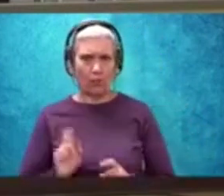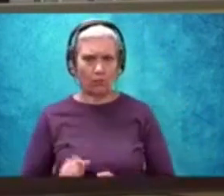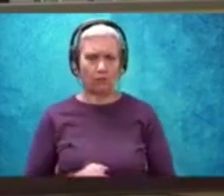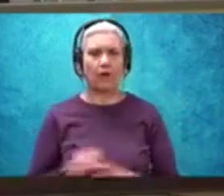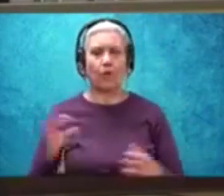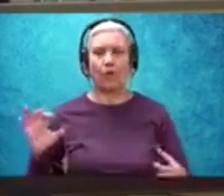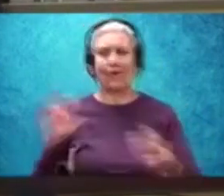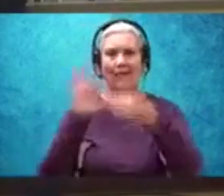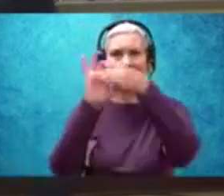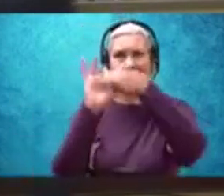connections can we make?